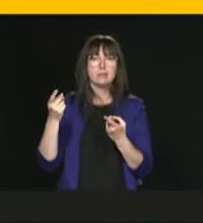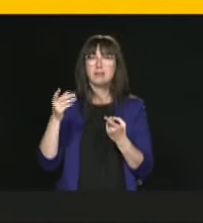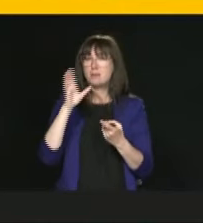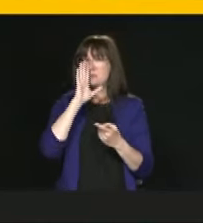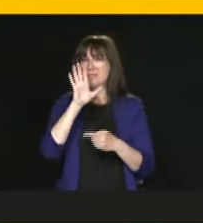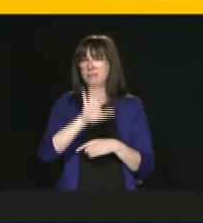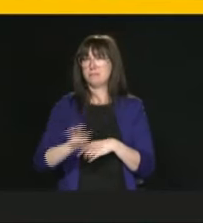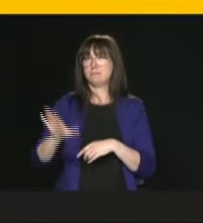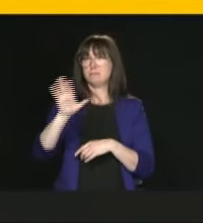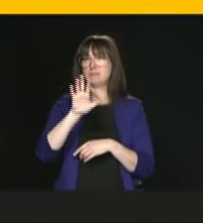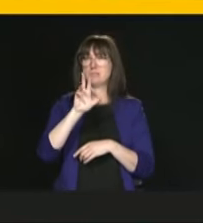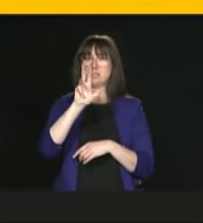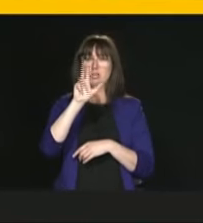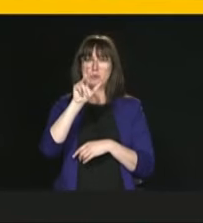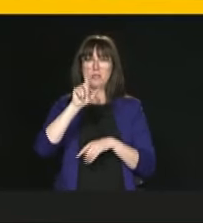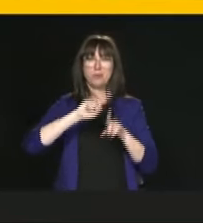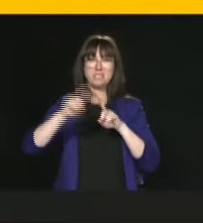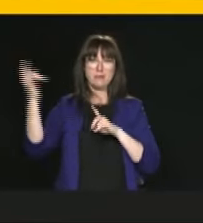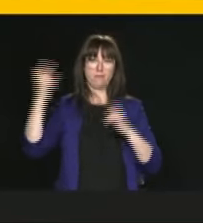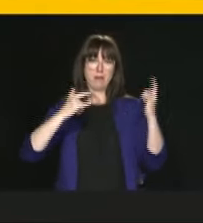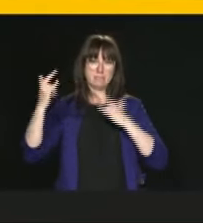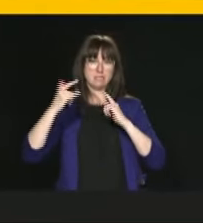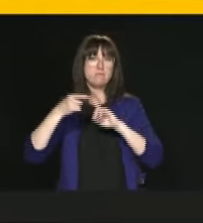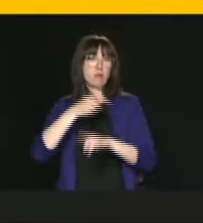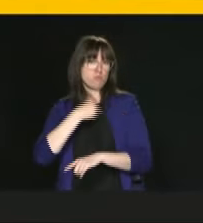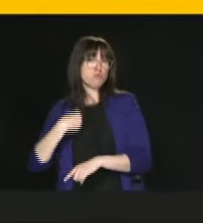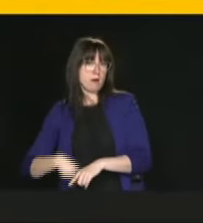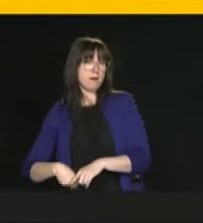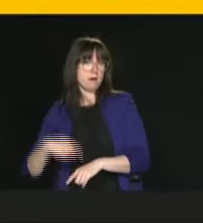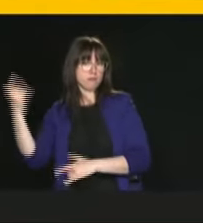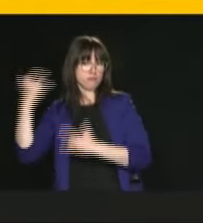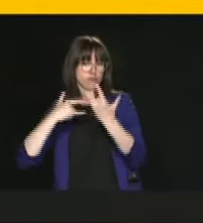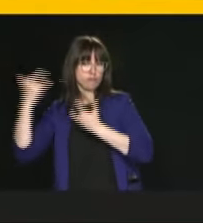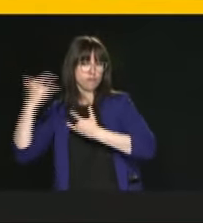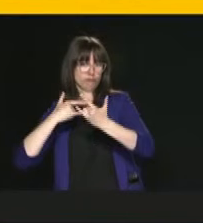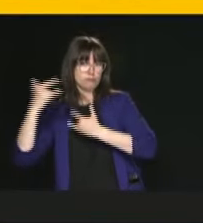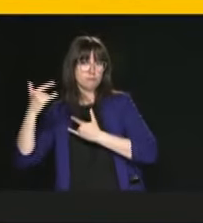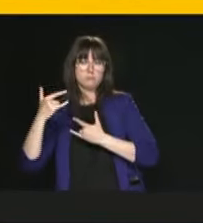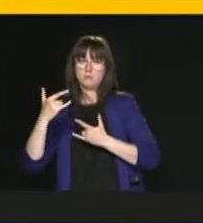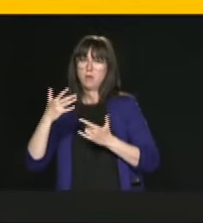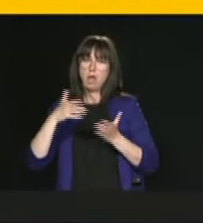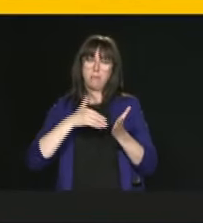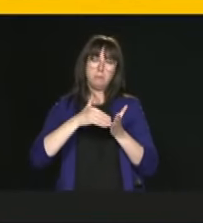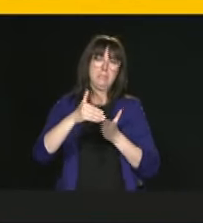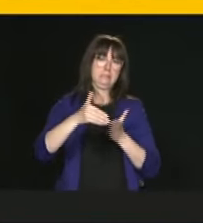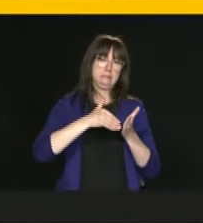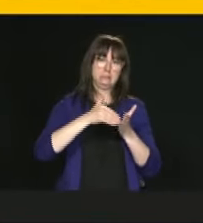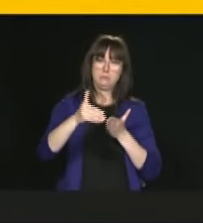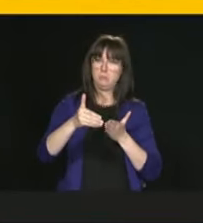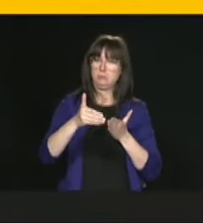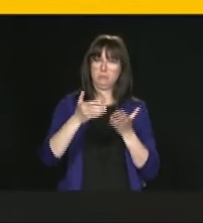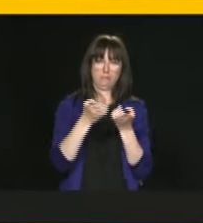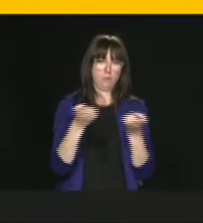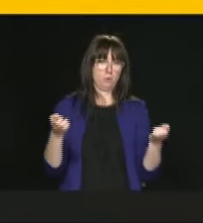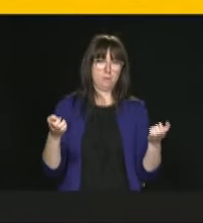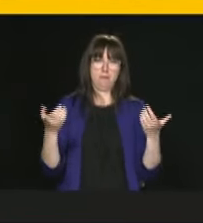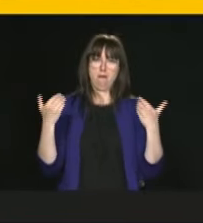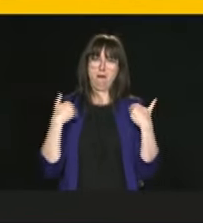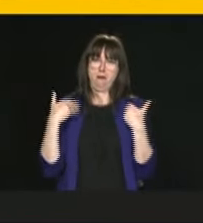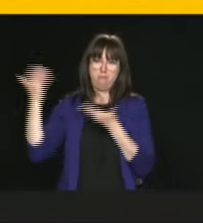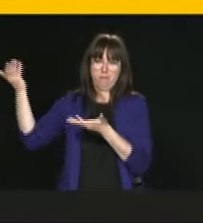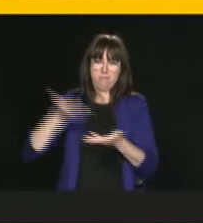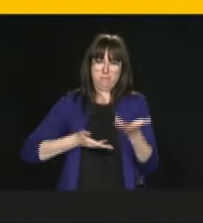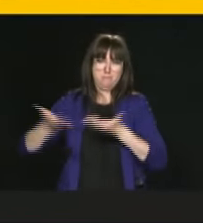about 23 different flights just from China of millions of items of PPE because we know the need